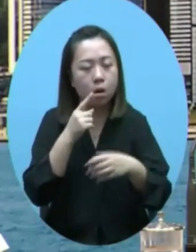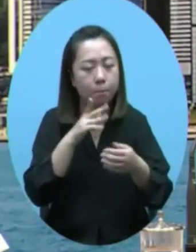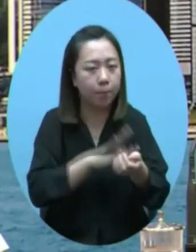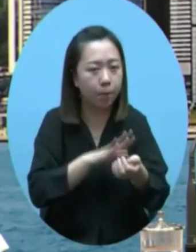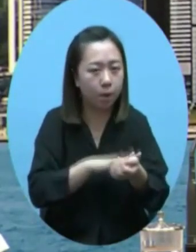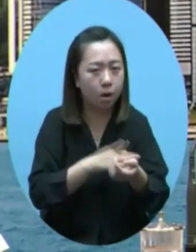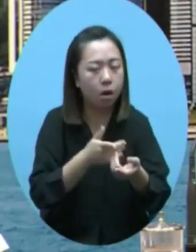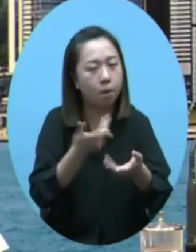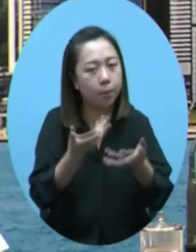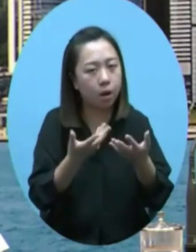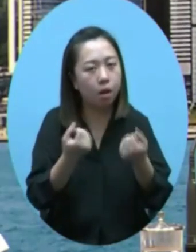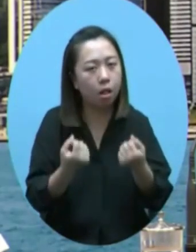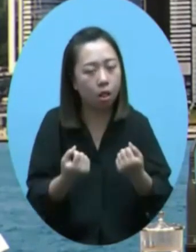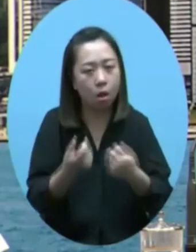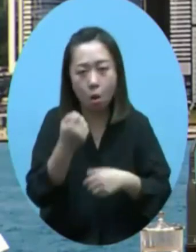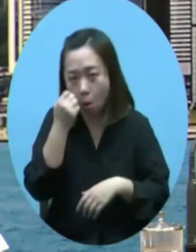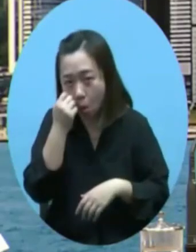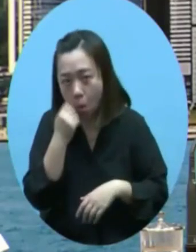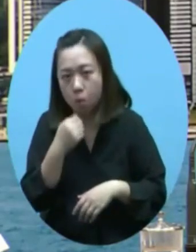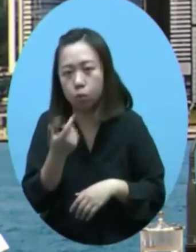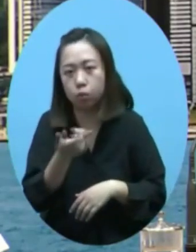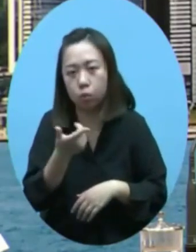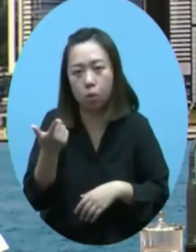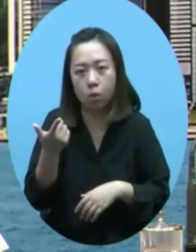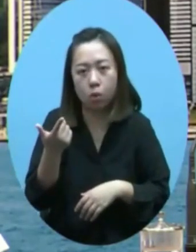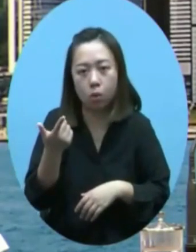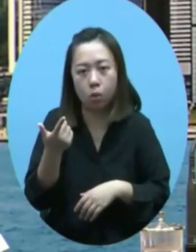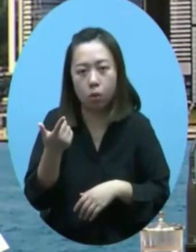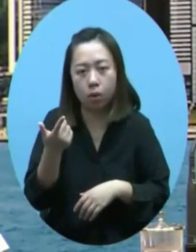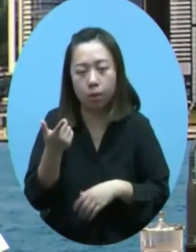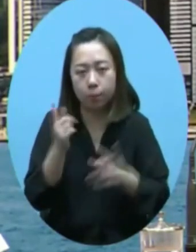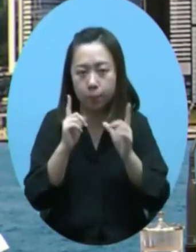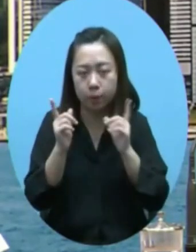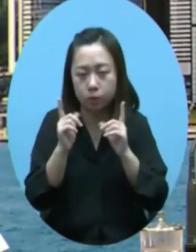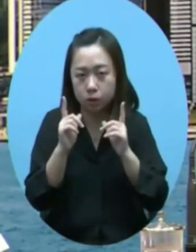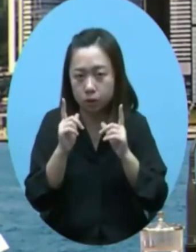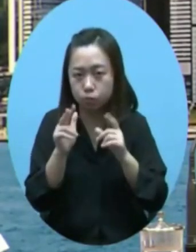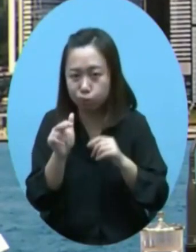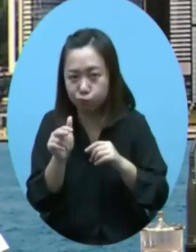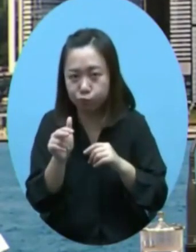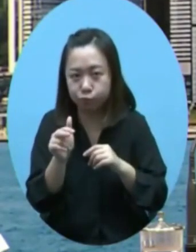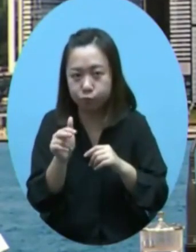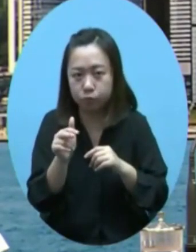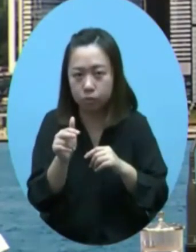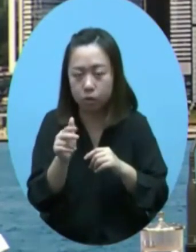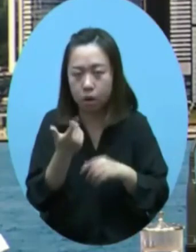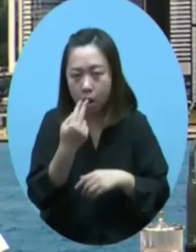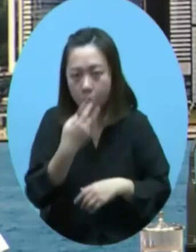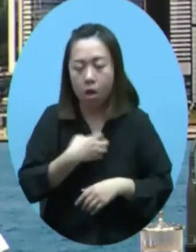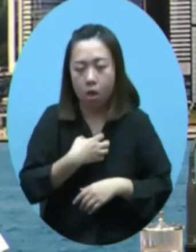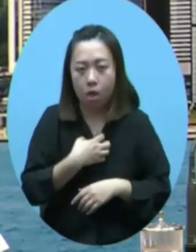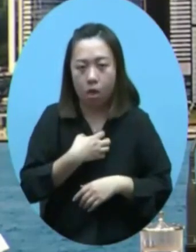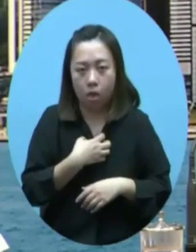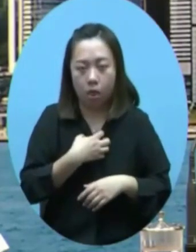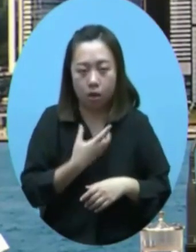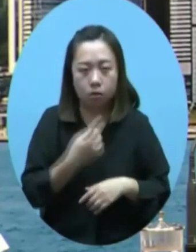and tests from the sample bottles show mild symptoms. For elderly people, normally they would